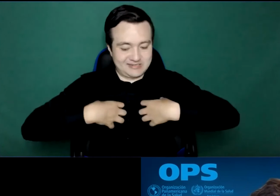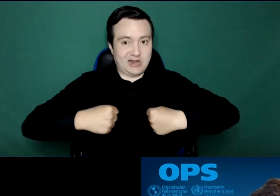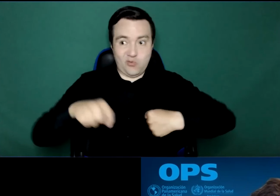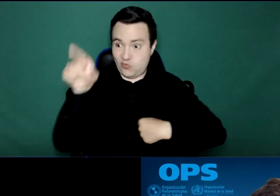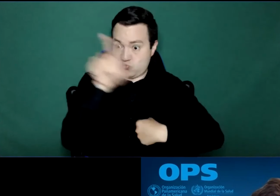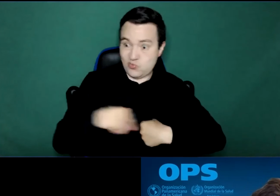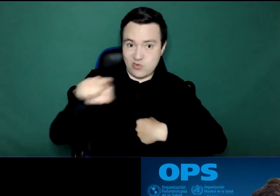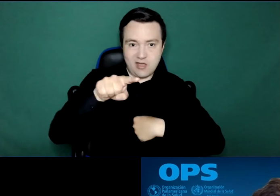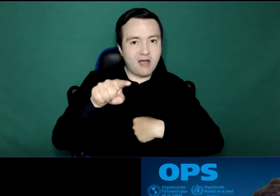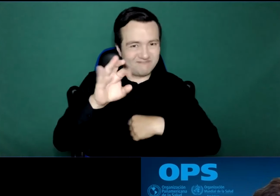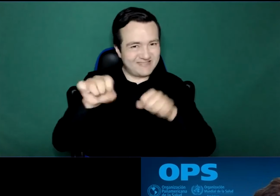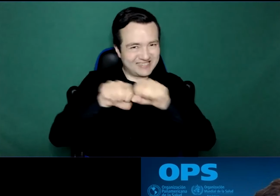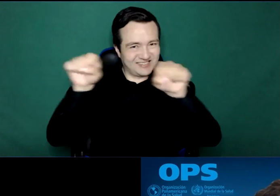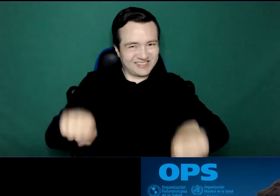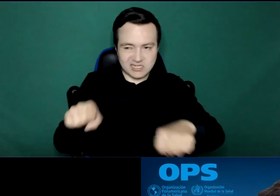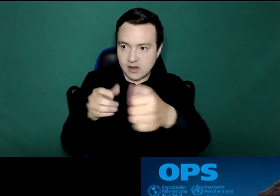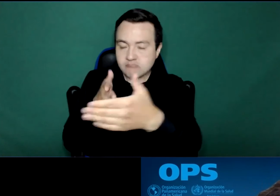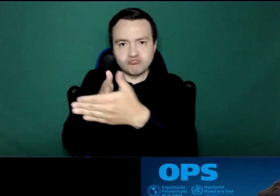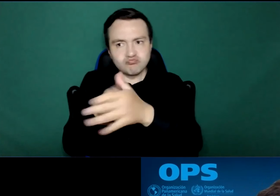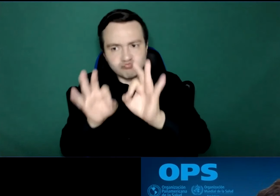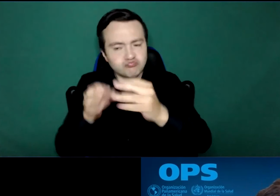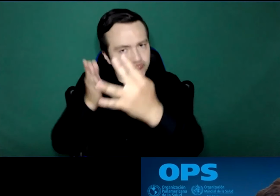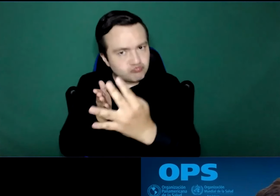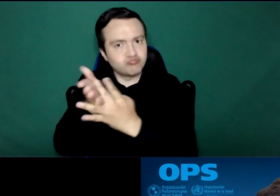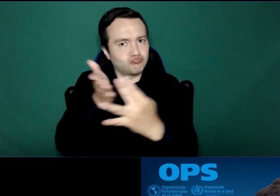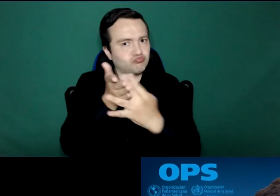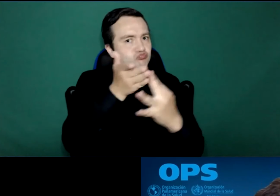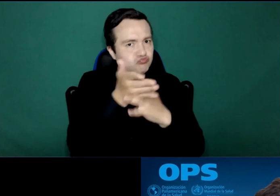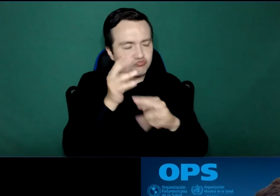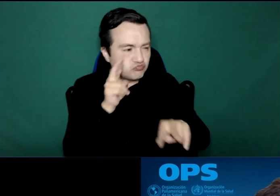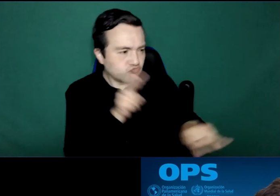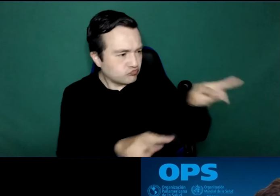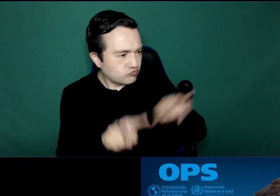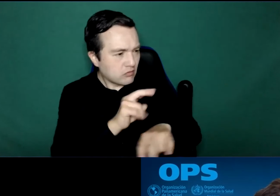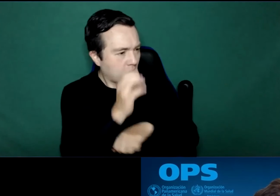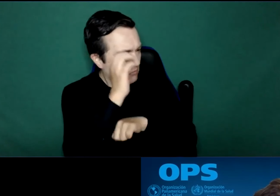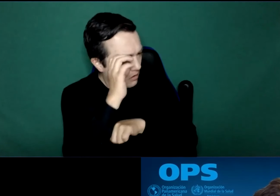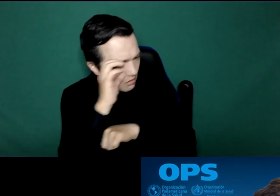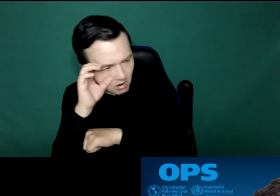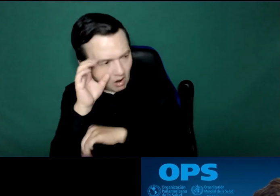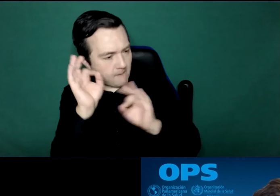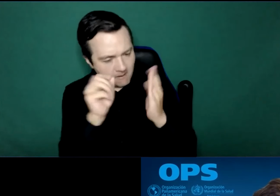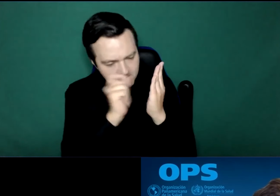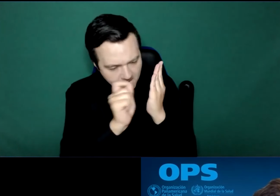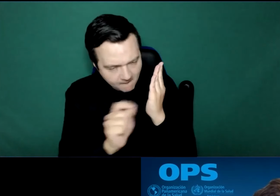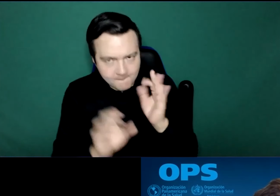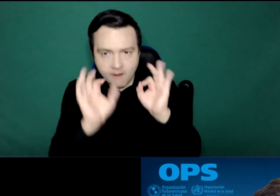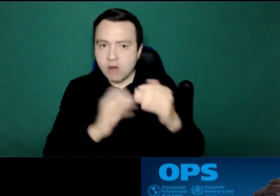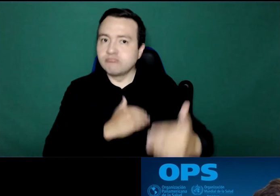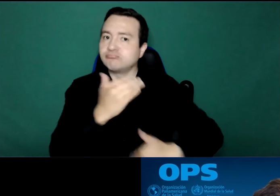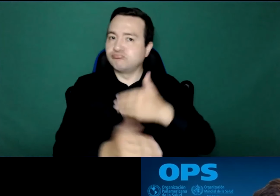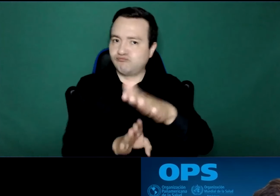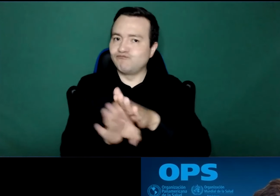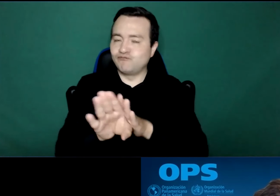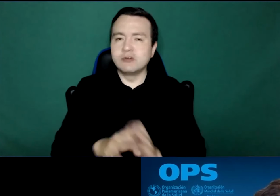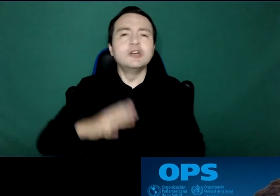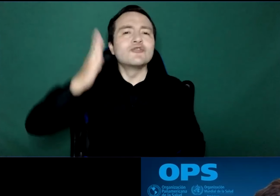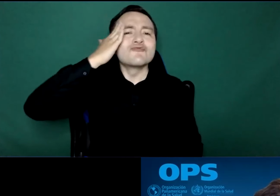must structure the tools with which we evaluate progress. The pandemic has